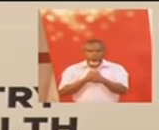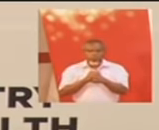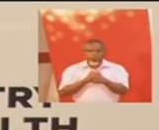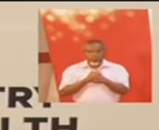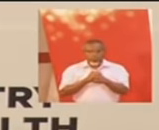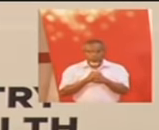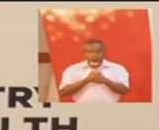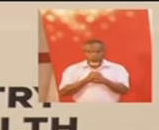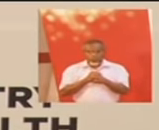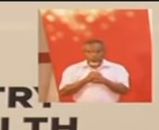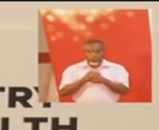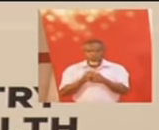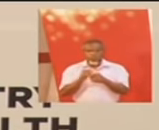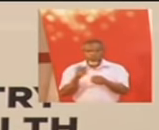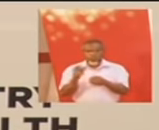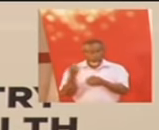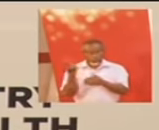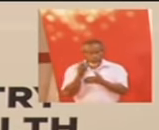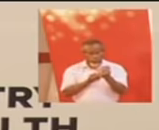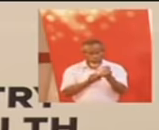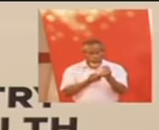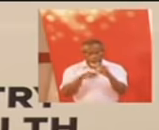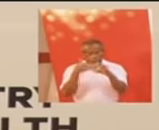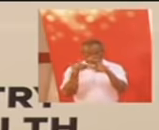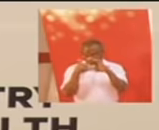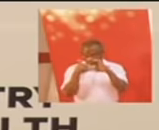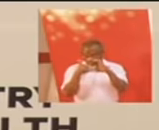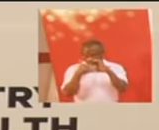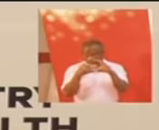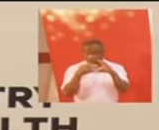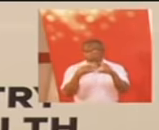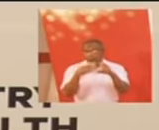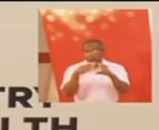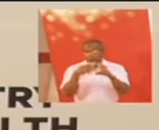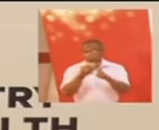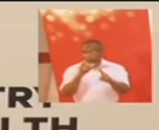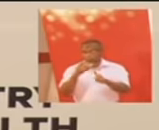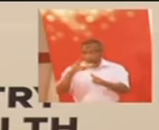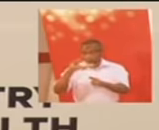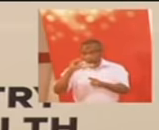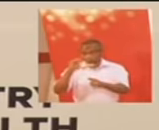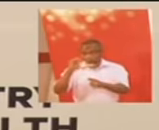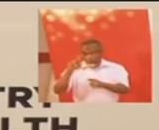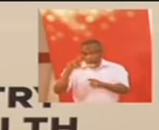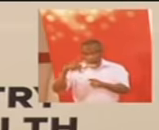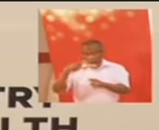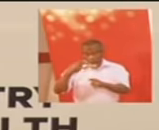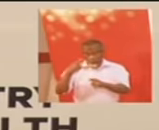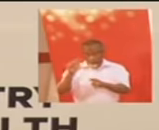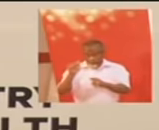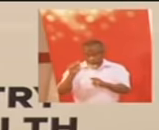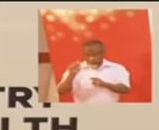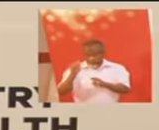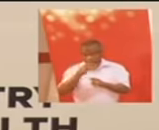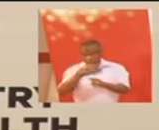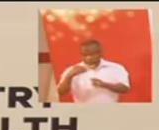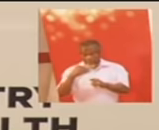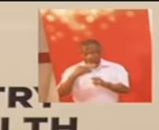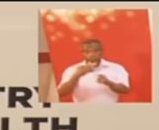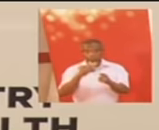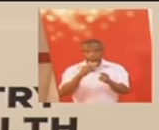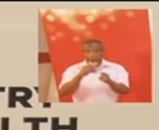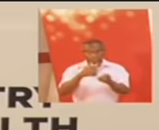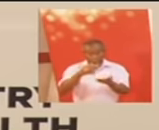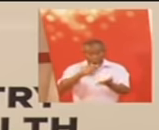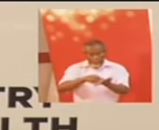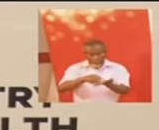are presented both via email from the Trinidad Public Health Lab as well as in hard copy. And once they get that at the CMOH offices,